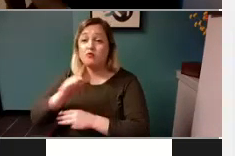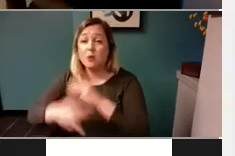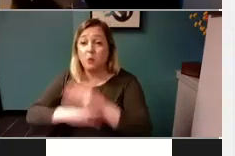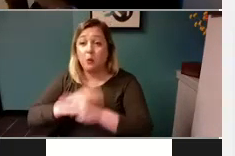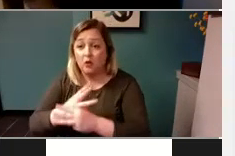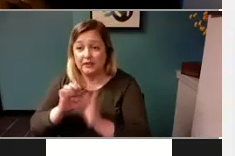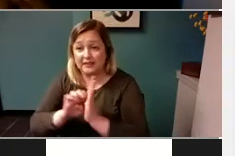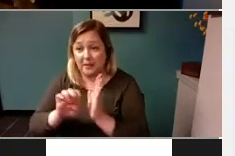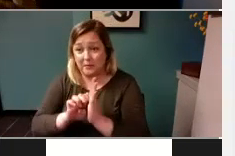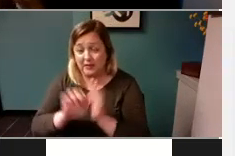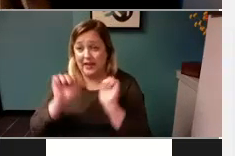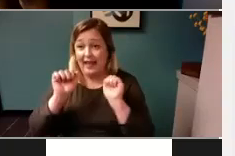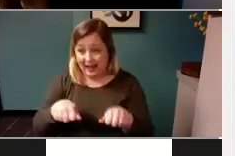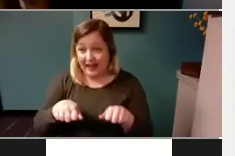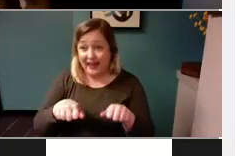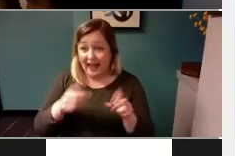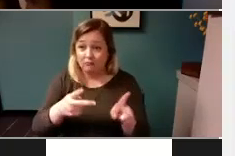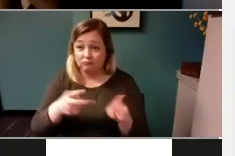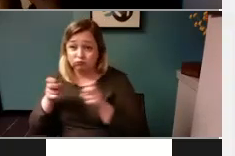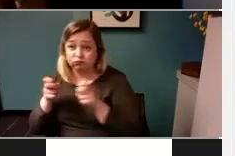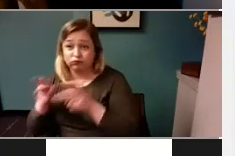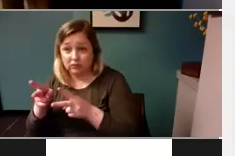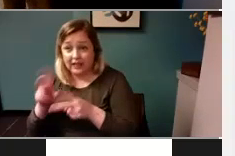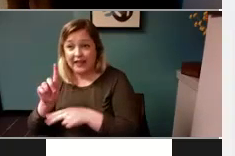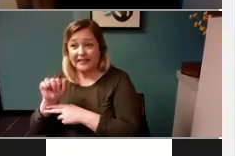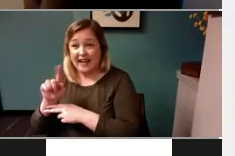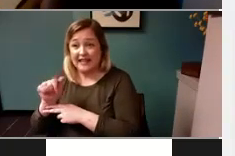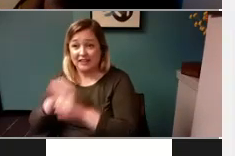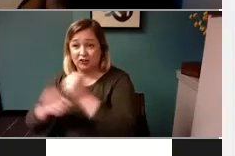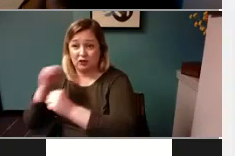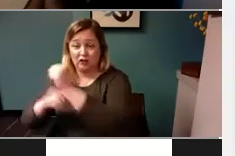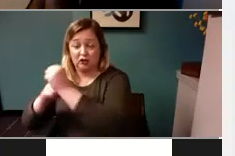many real world important examples as well. But we are not going to